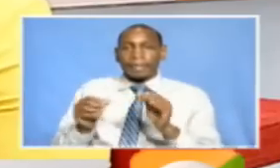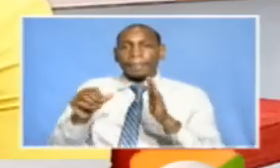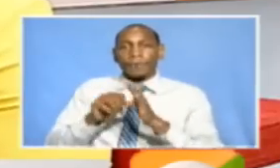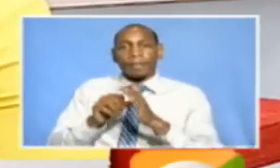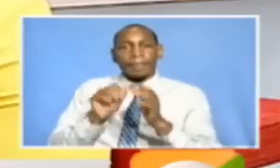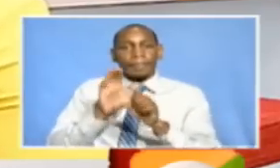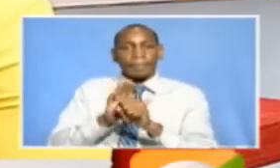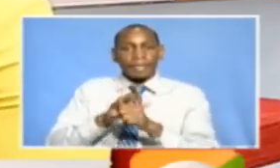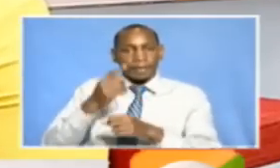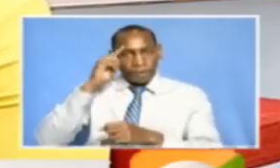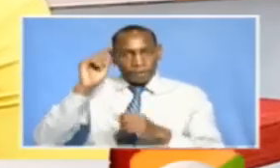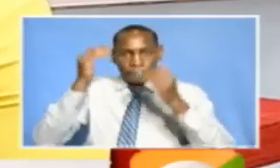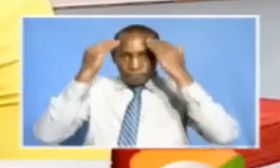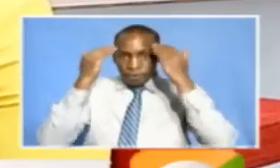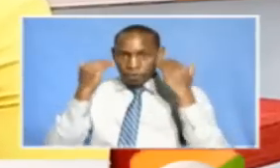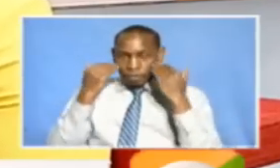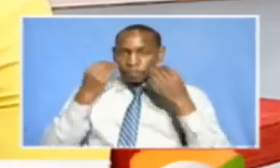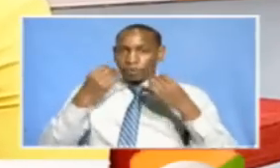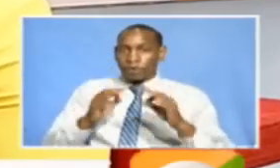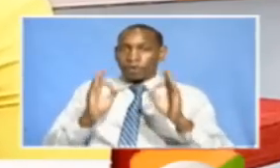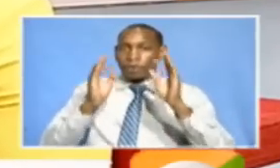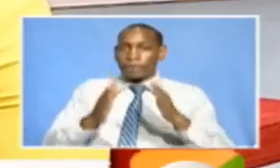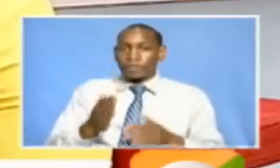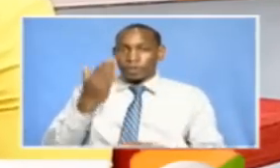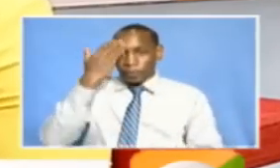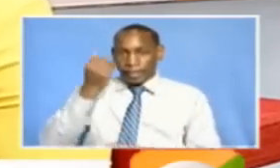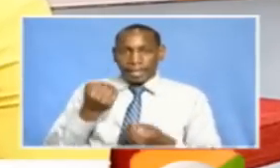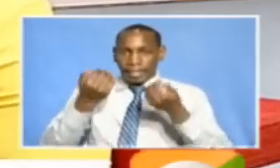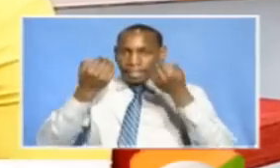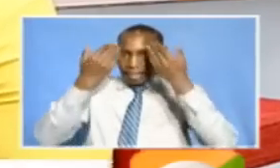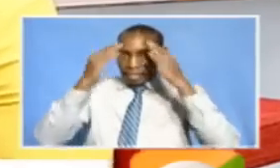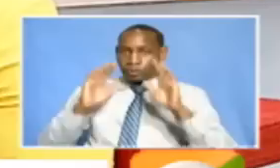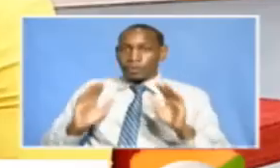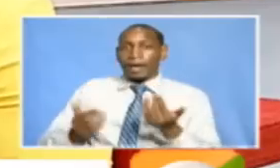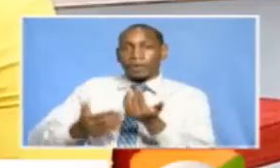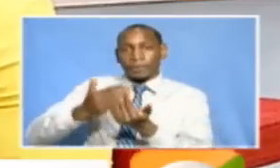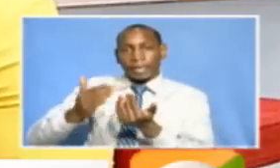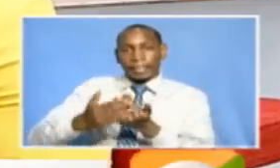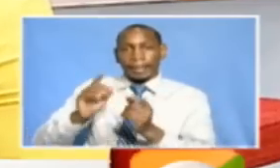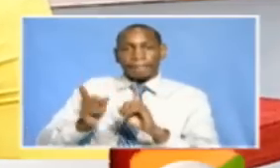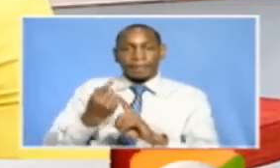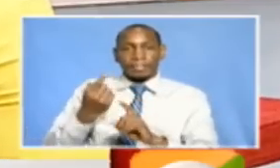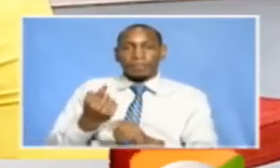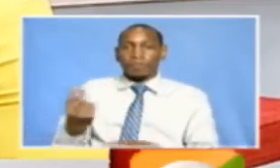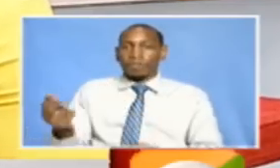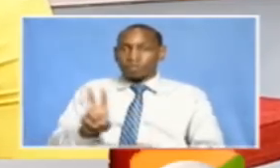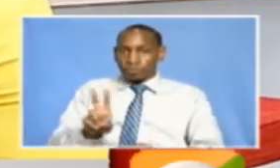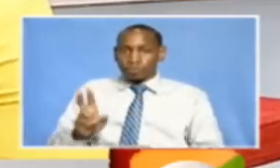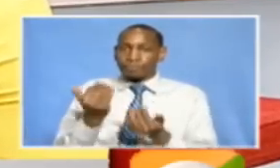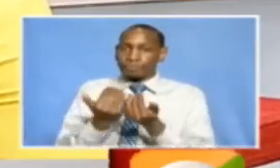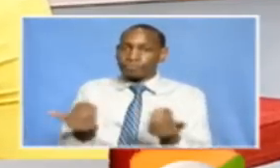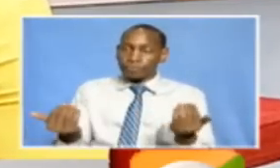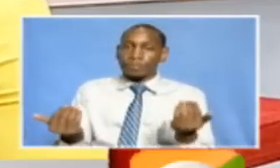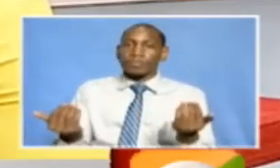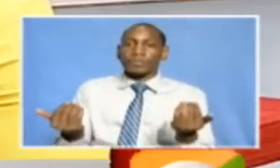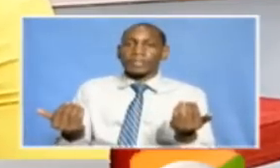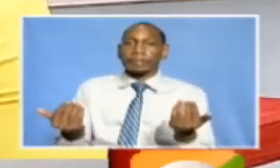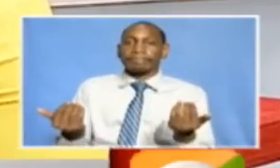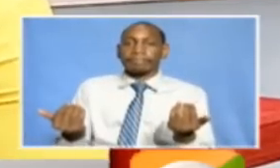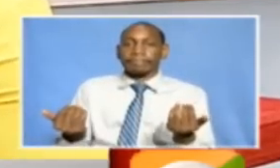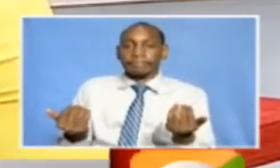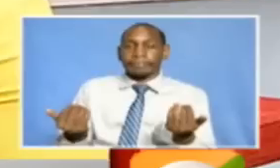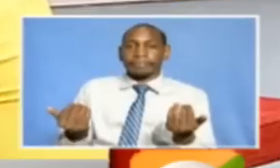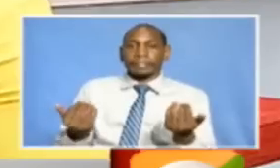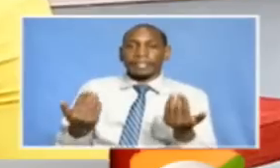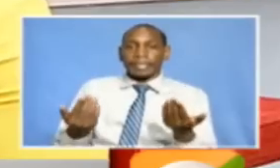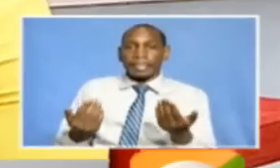problems for the judicial officers because they don't know how to deal with this. First of all, these are minors. And when you look at the elements